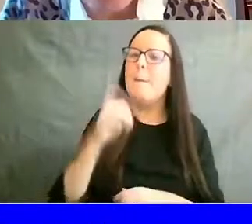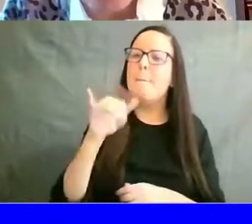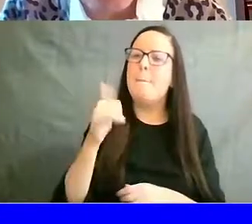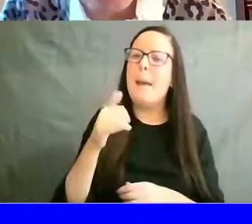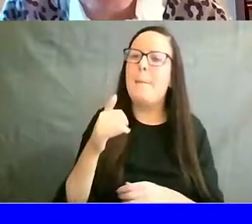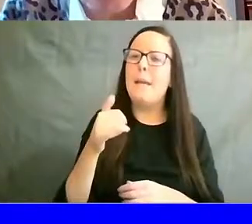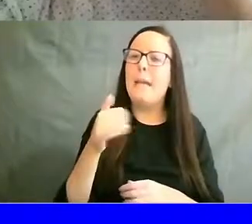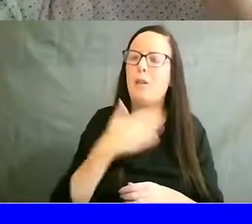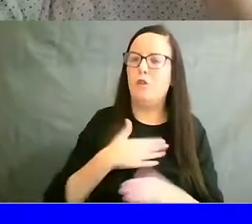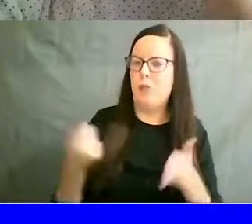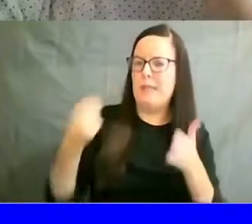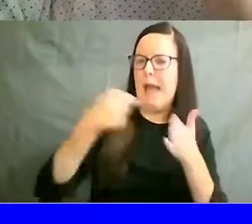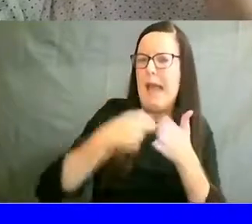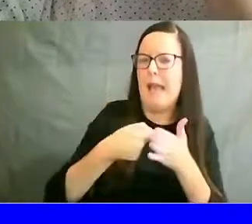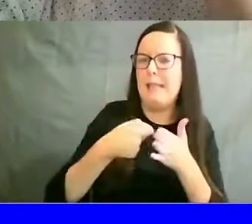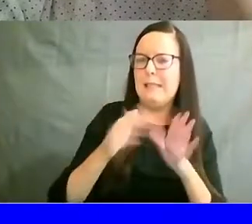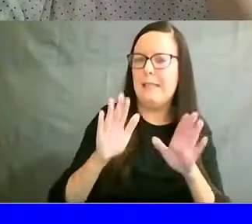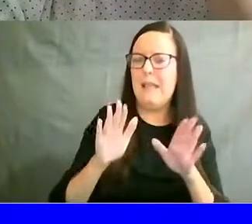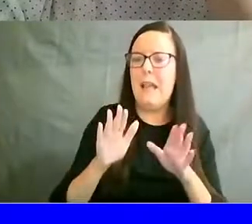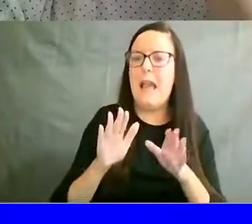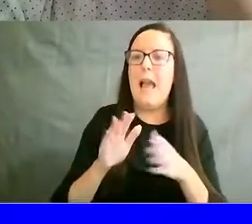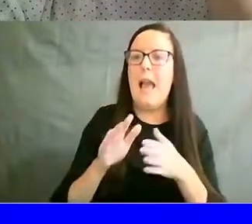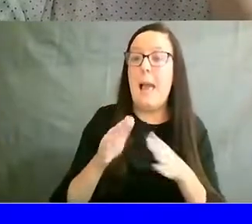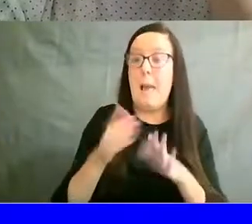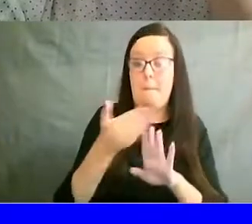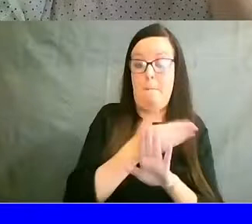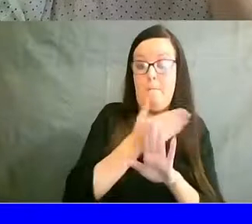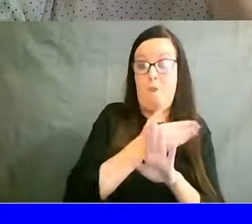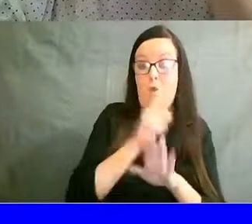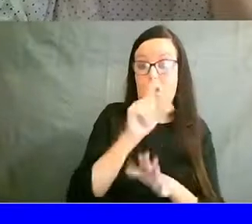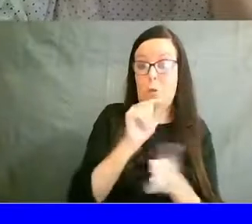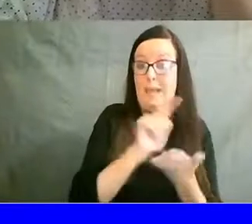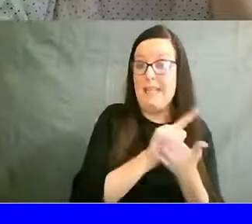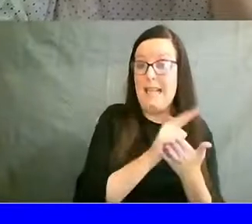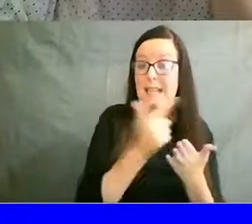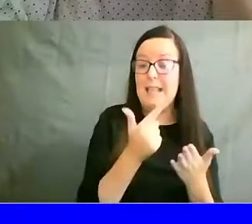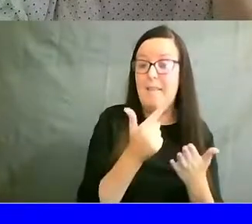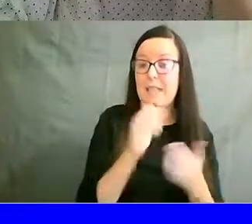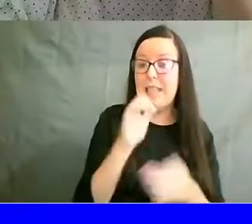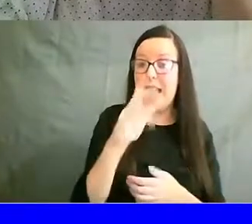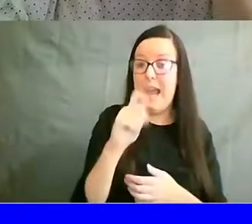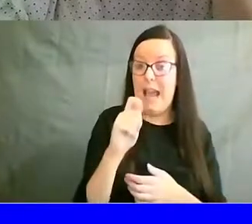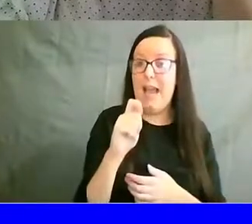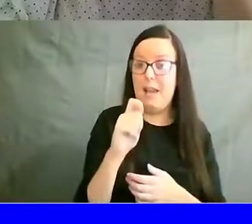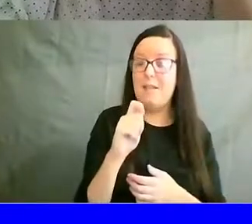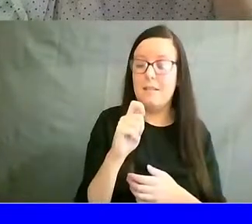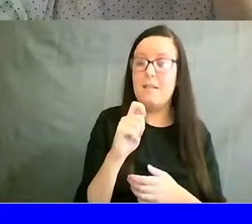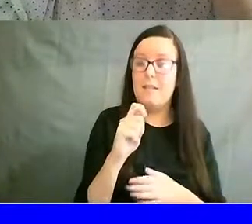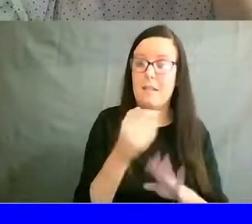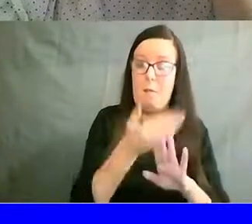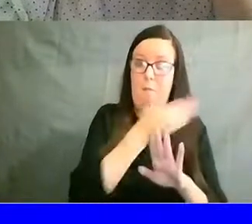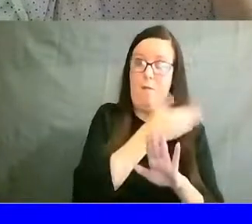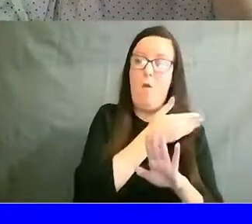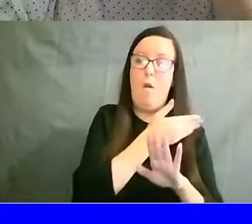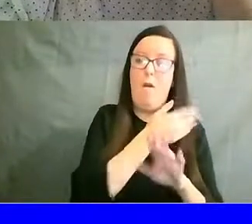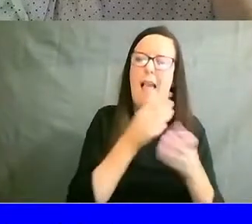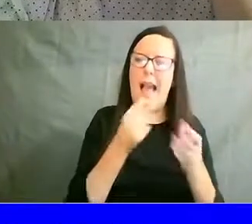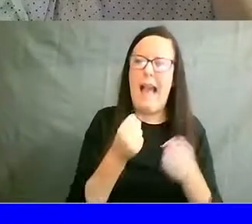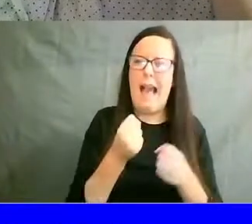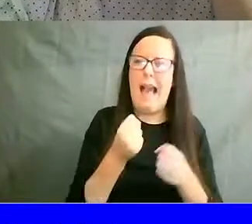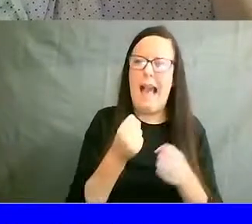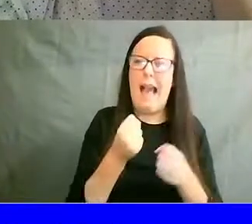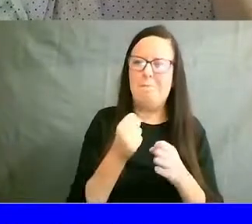Martina. Prior to the 2017 Act and the previous legislation, there was a kind of general